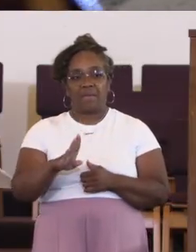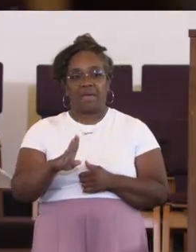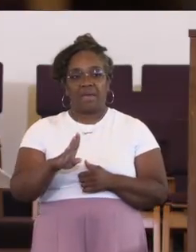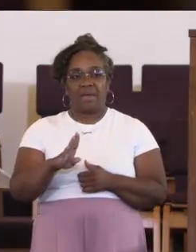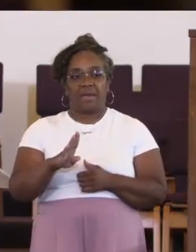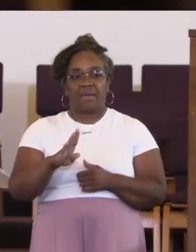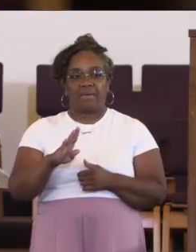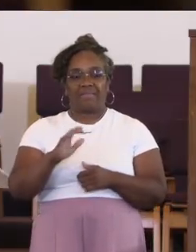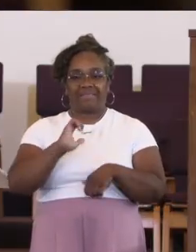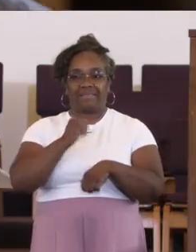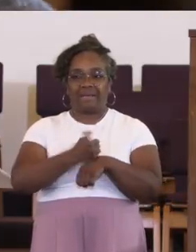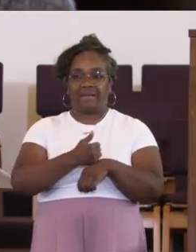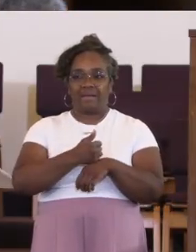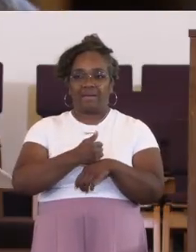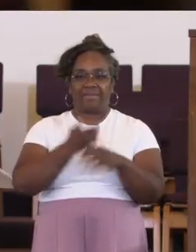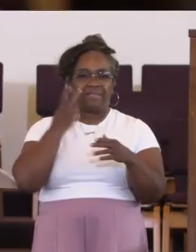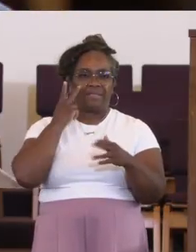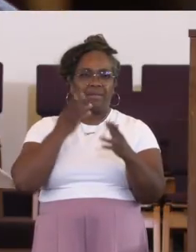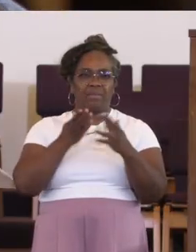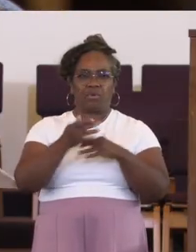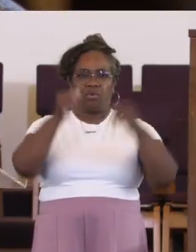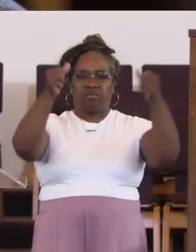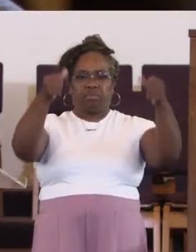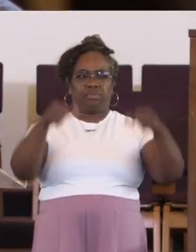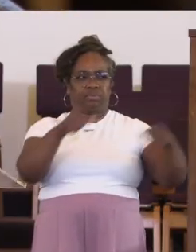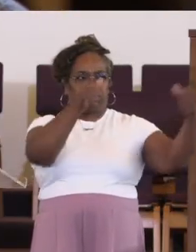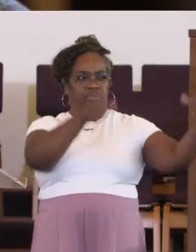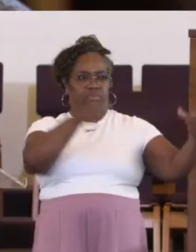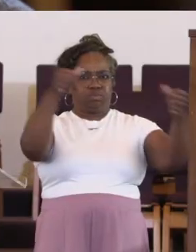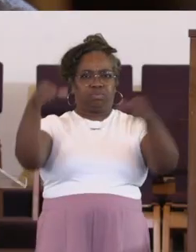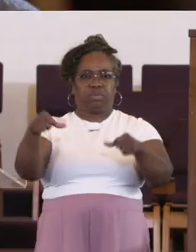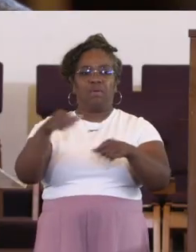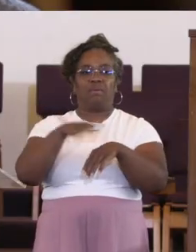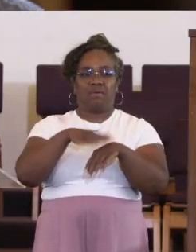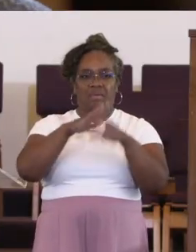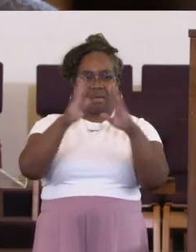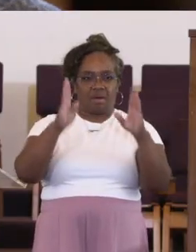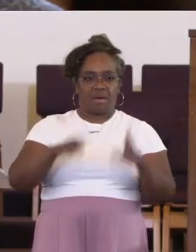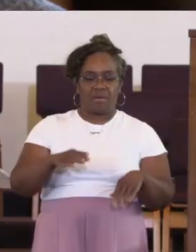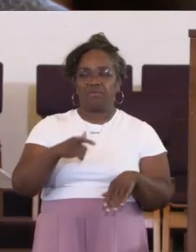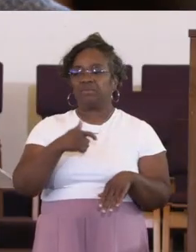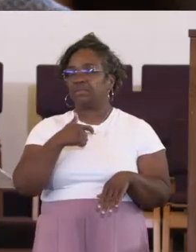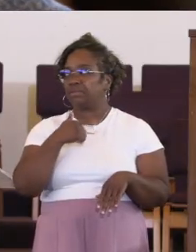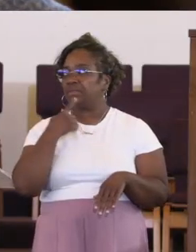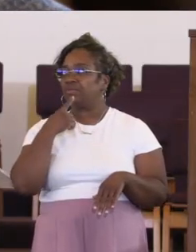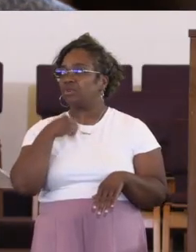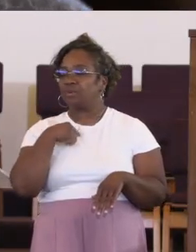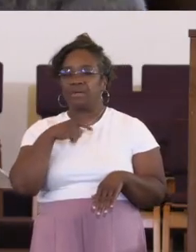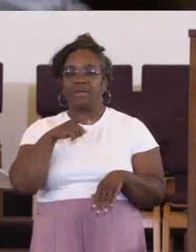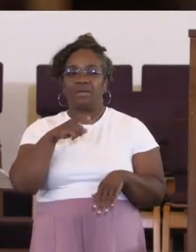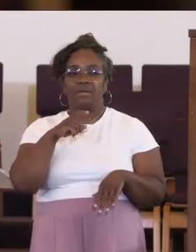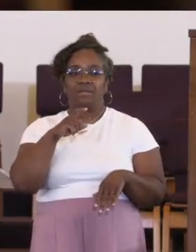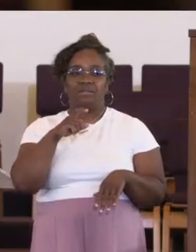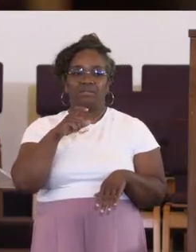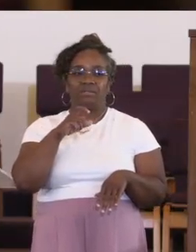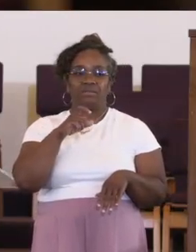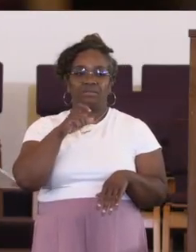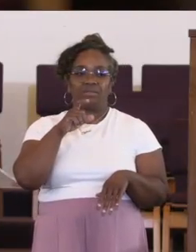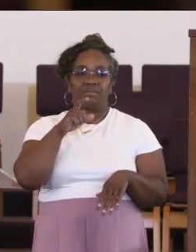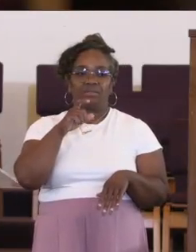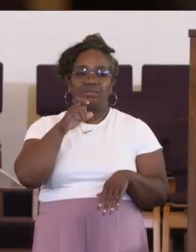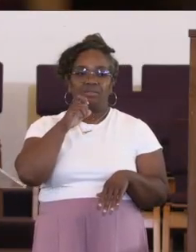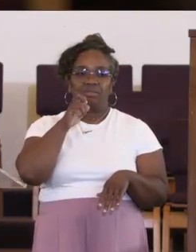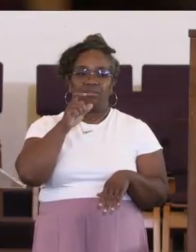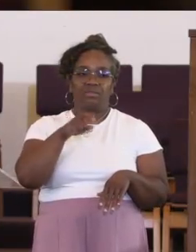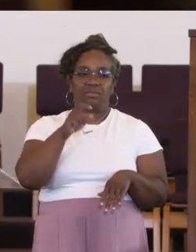clear Right? things We don't around let anybody inside it anymore, right? So I asked them, when they told me that it shouldn't have been put up for bid, if I